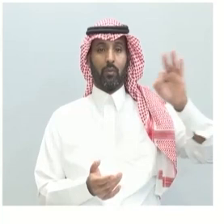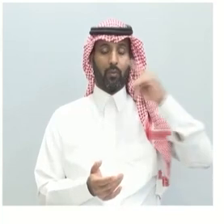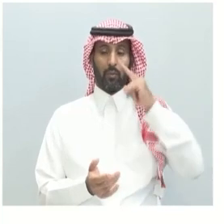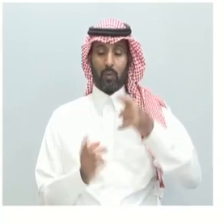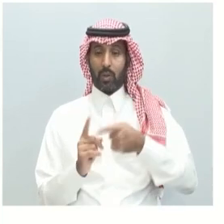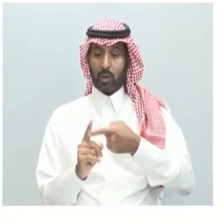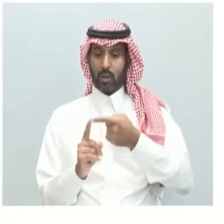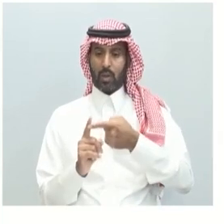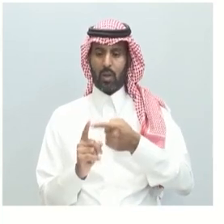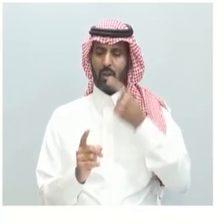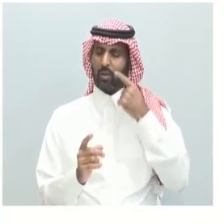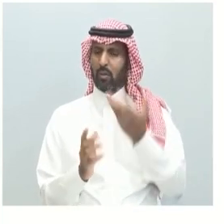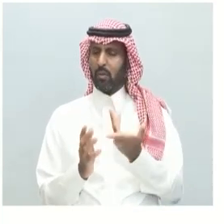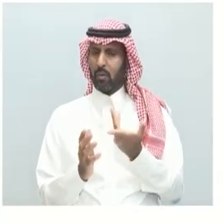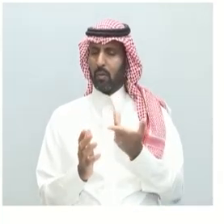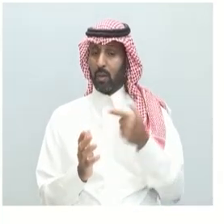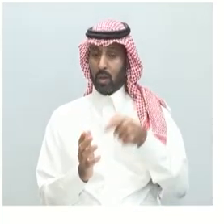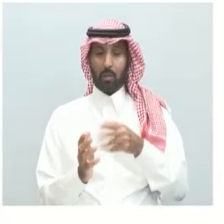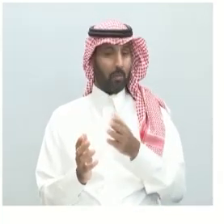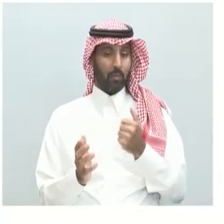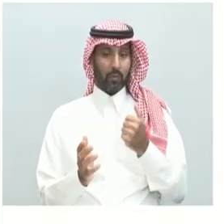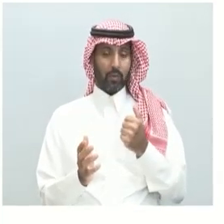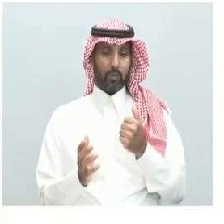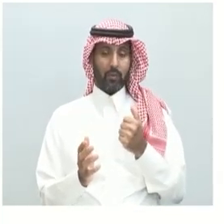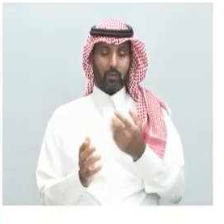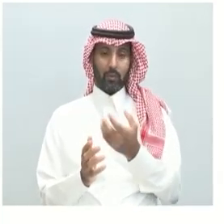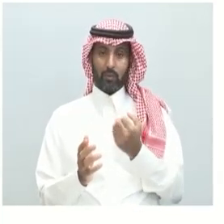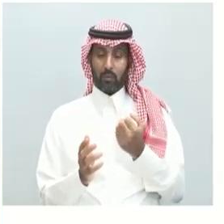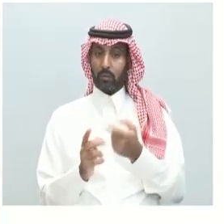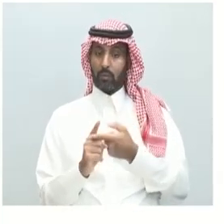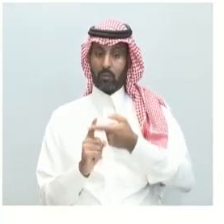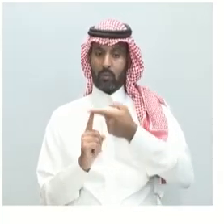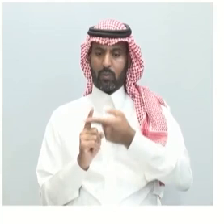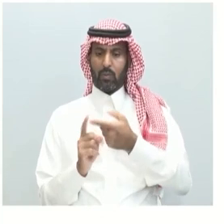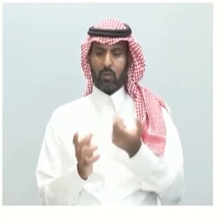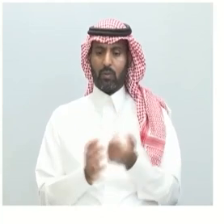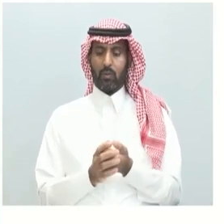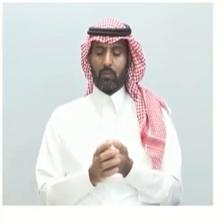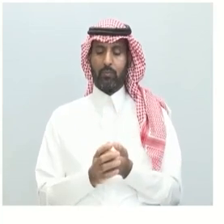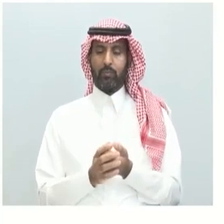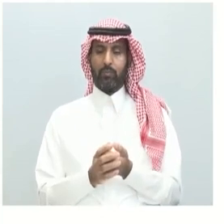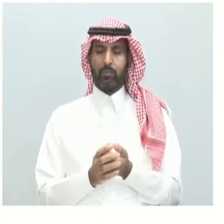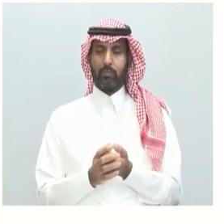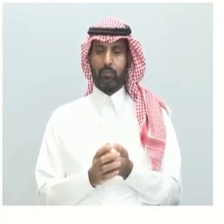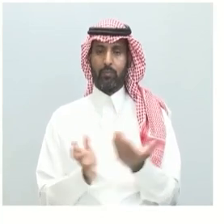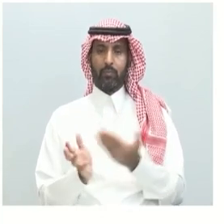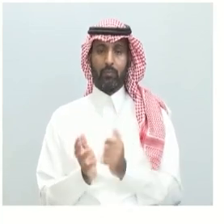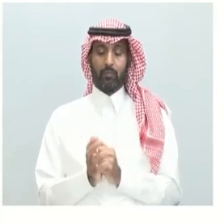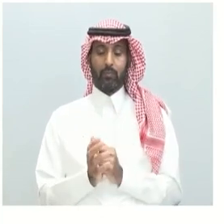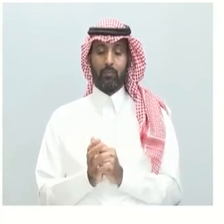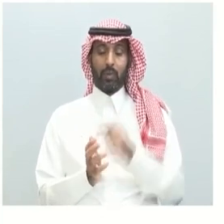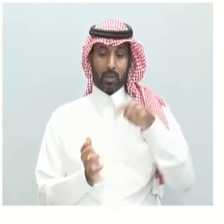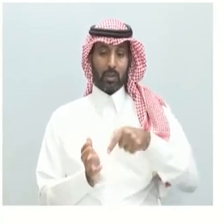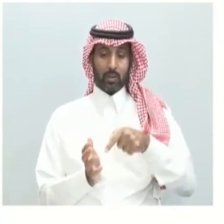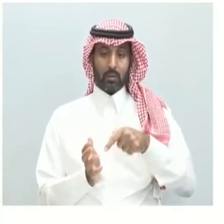measures now, so this is the if clause, we use the simple present. If we don't take measures now, so now